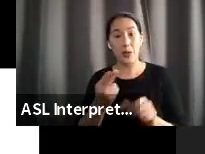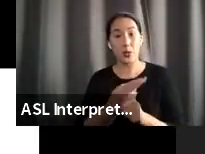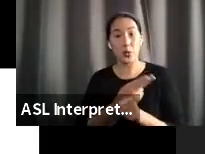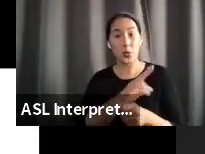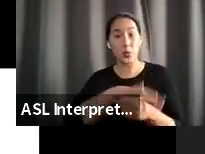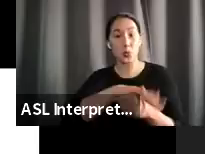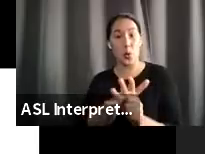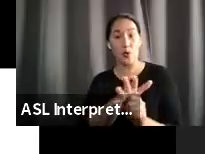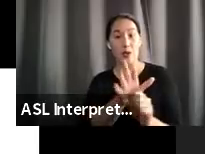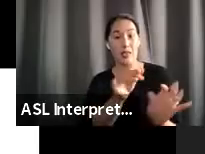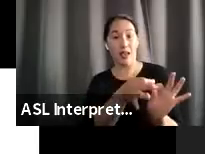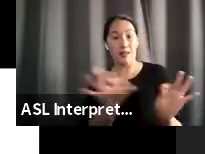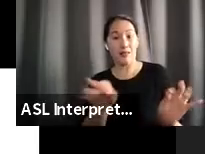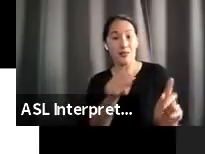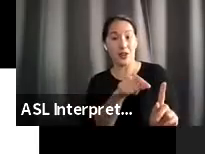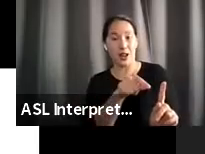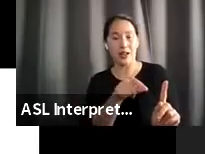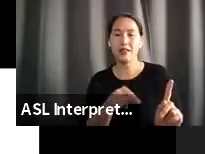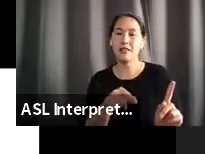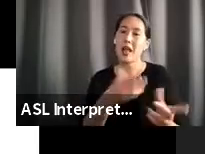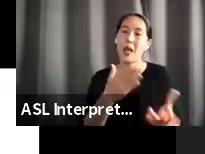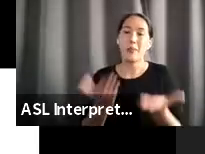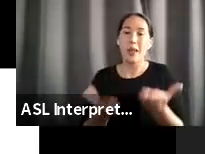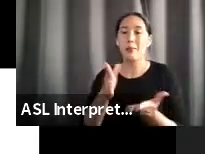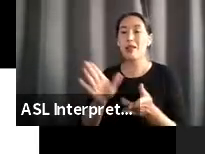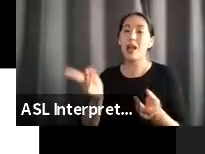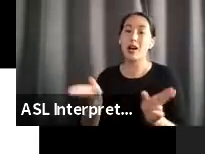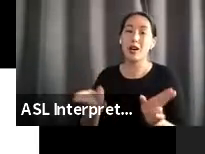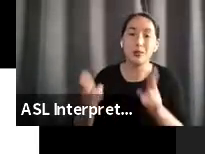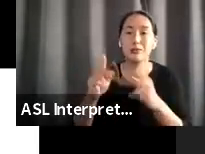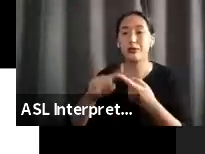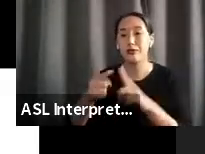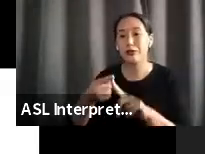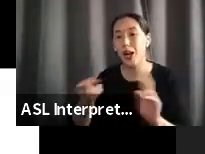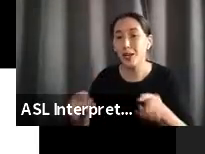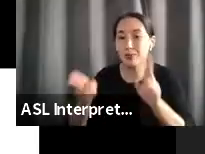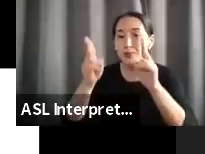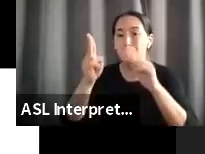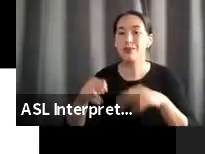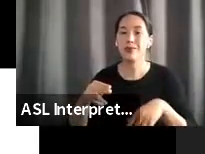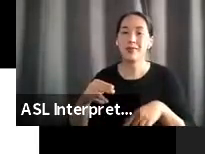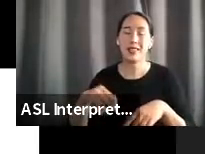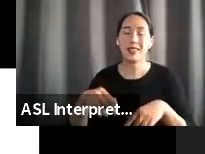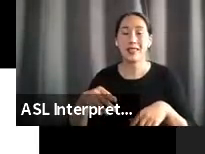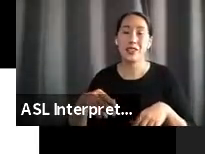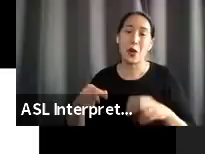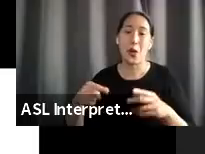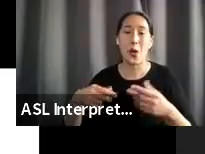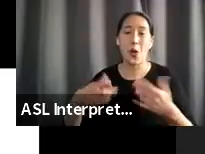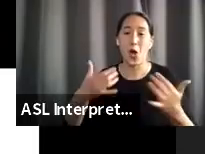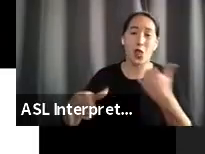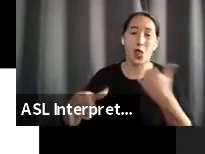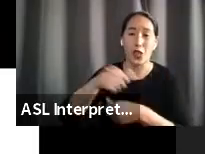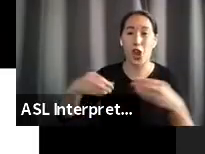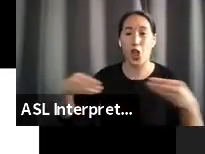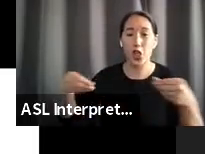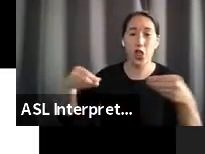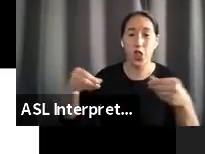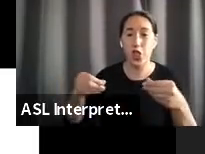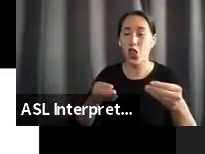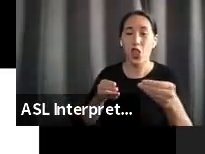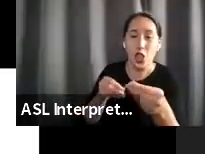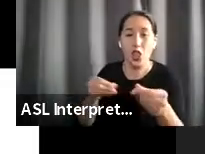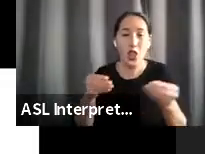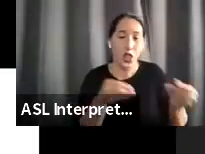of, whether it's like banter, you know, between friends to kind of fuck with each other, right? Or to fuck with each other aggressively